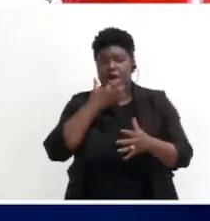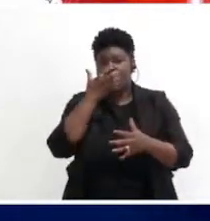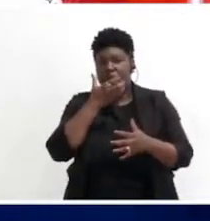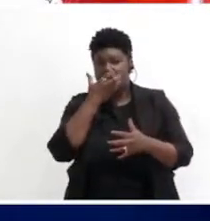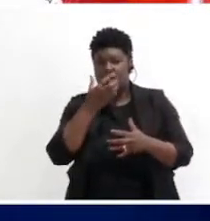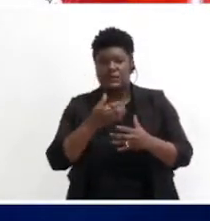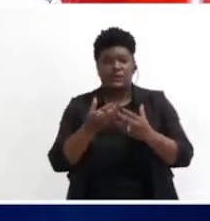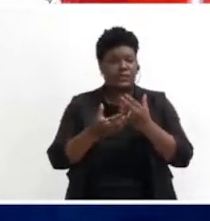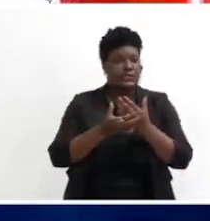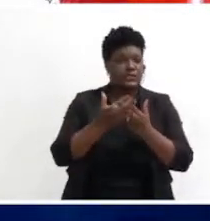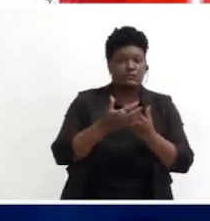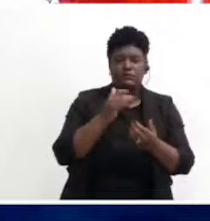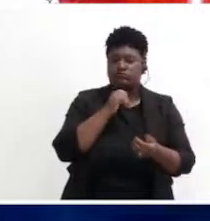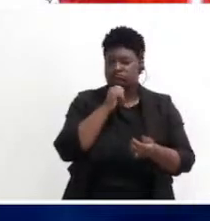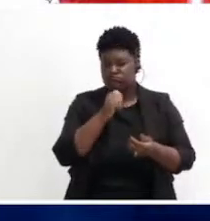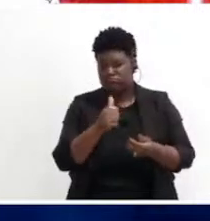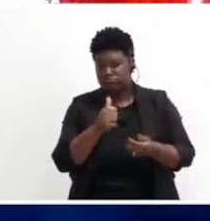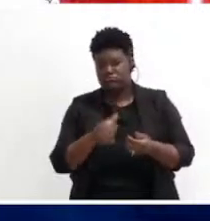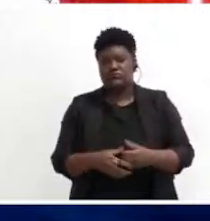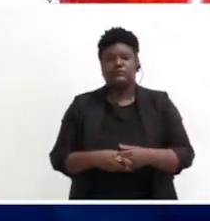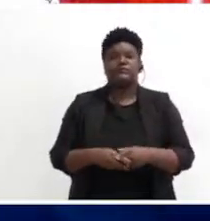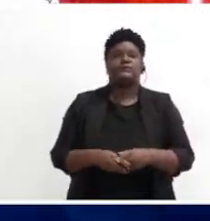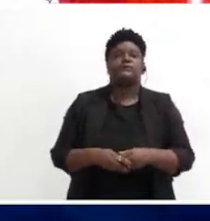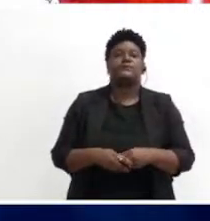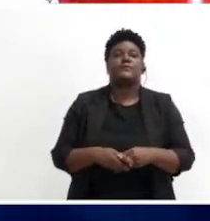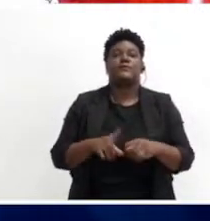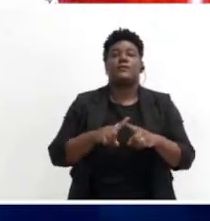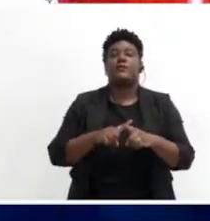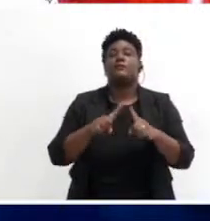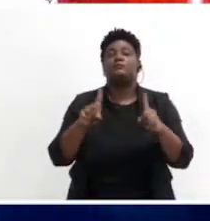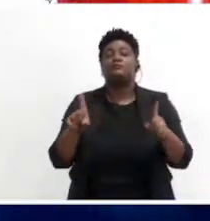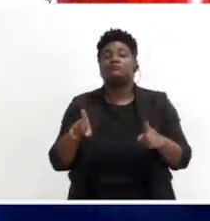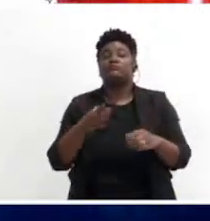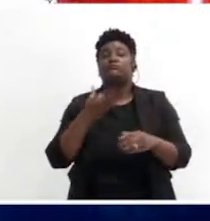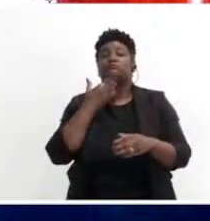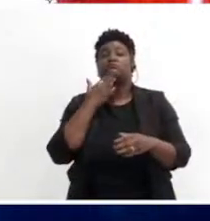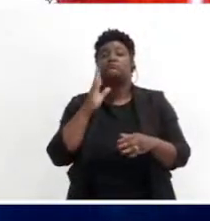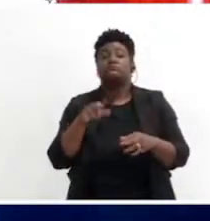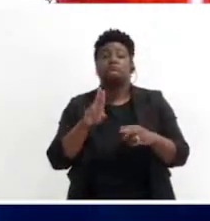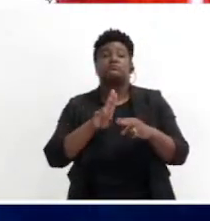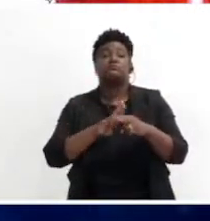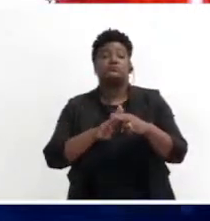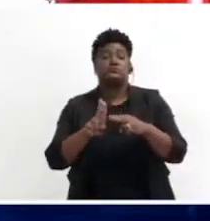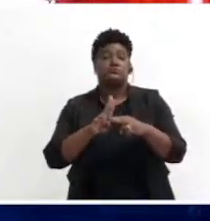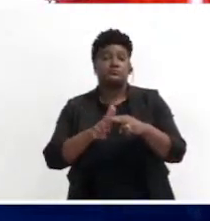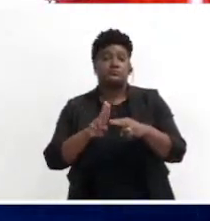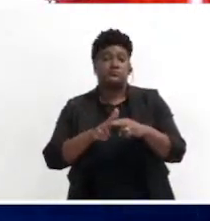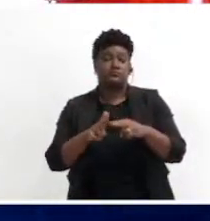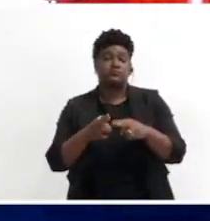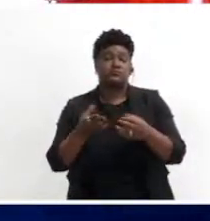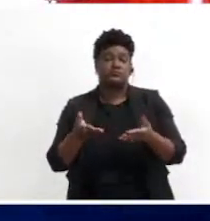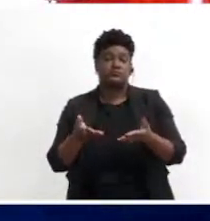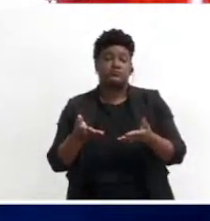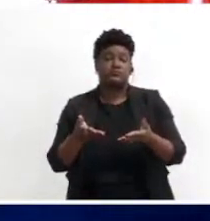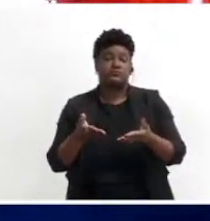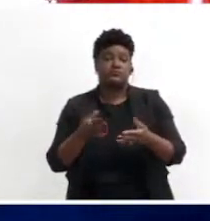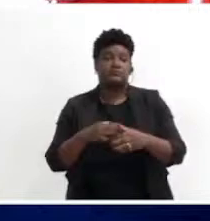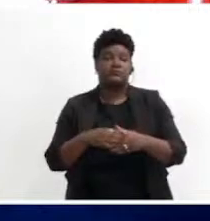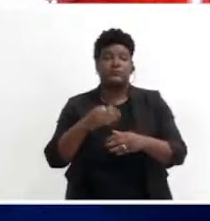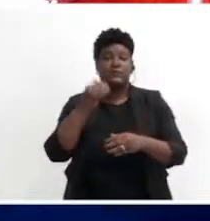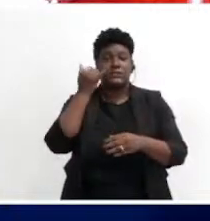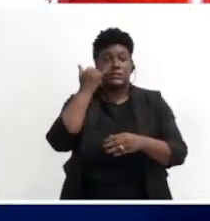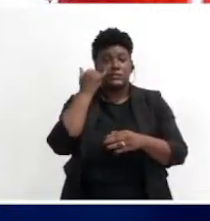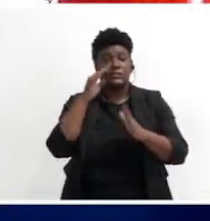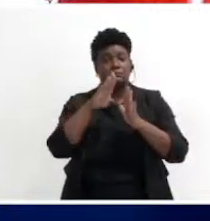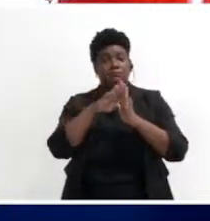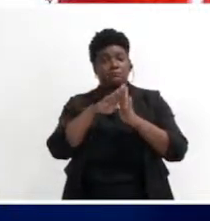But the downside is, with respect to pitch, if you go below about 80 microns in pitch, you have to